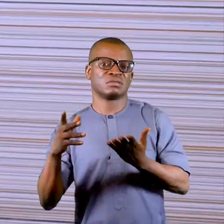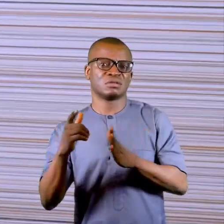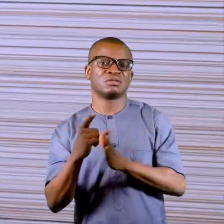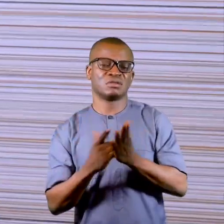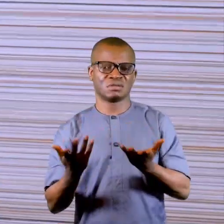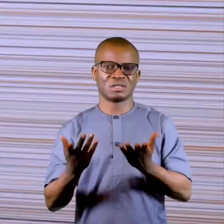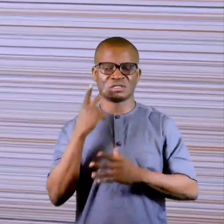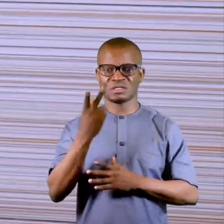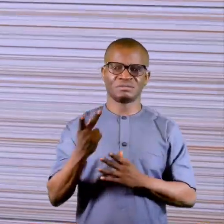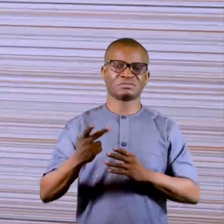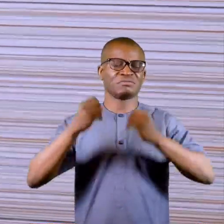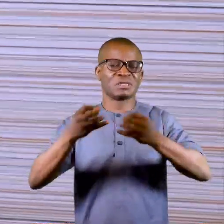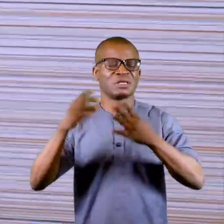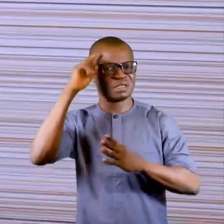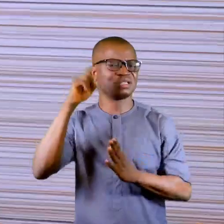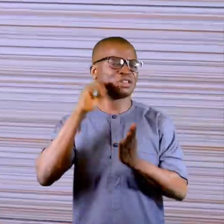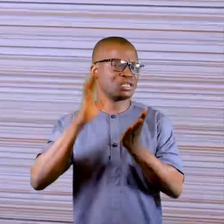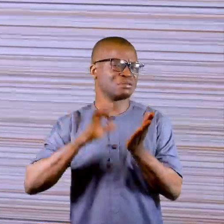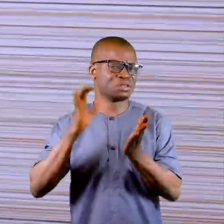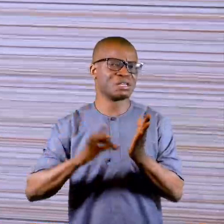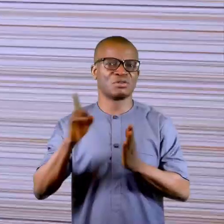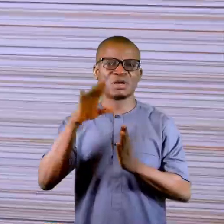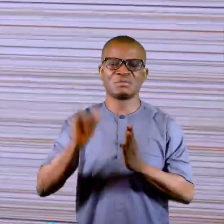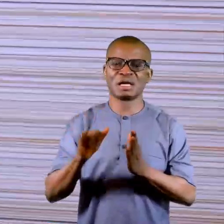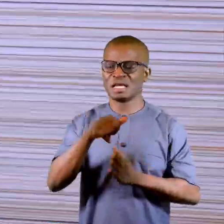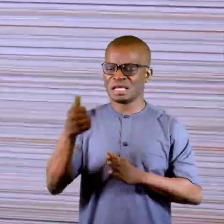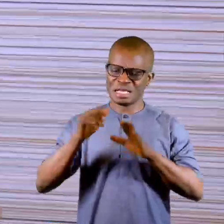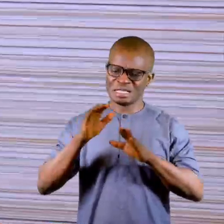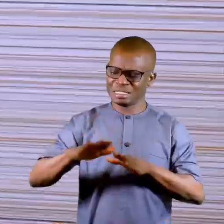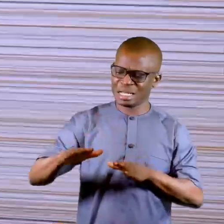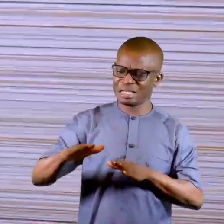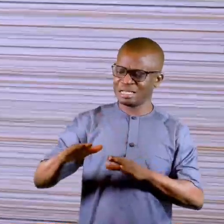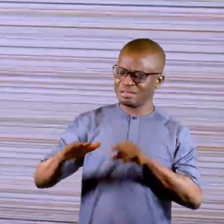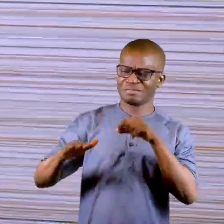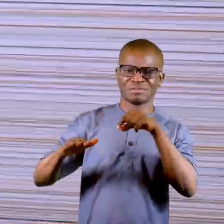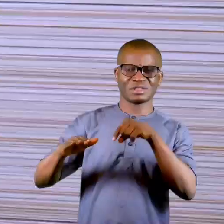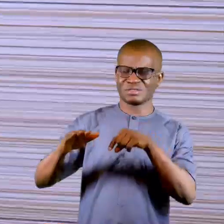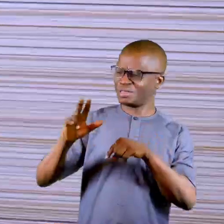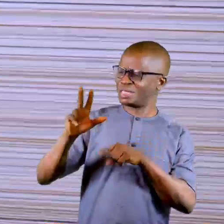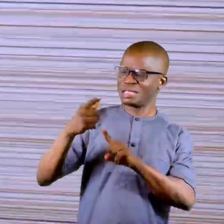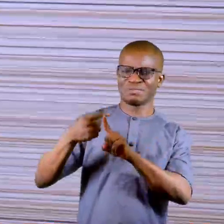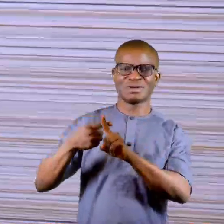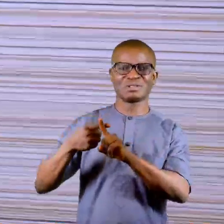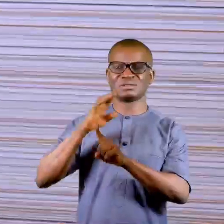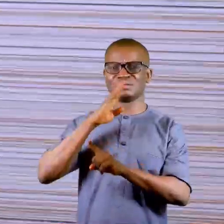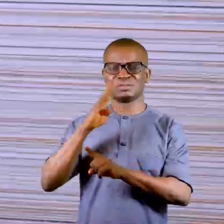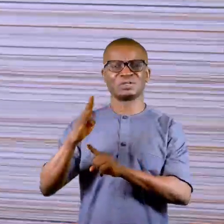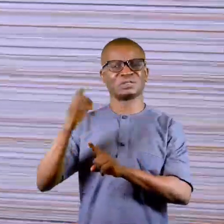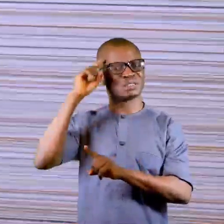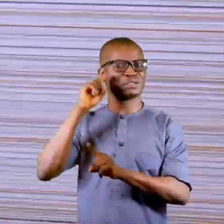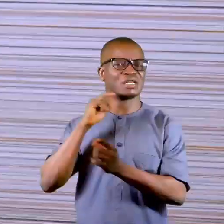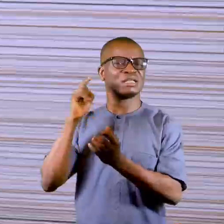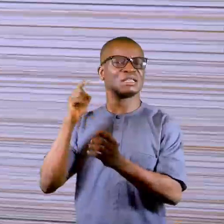Of recent, we are getting a whole lot of cases of sexual exploitation where a child that is as little as 3 months is being sexually